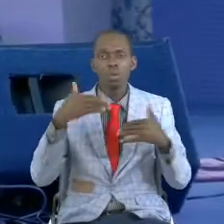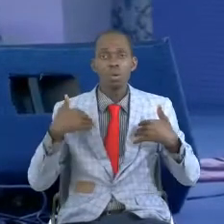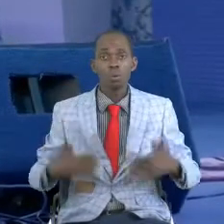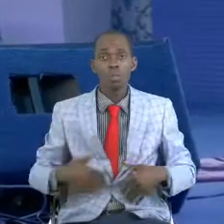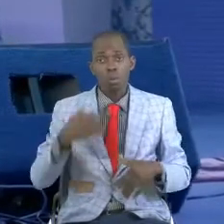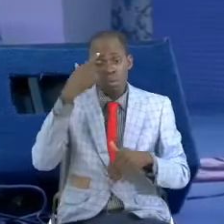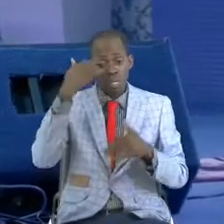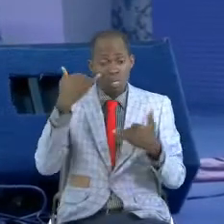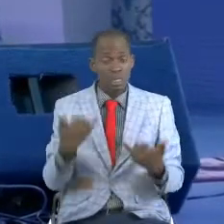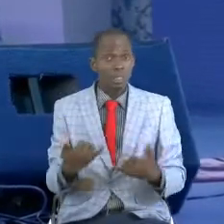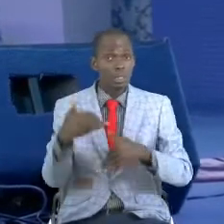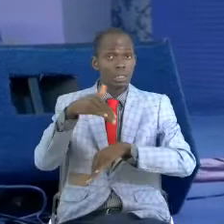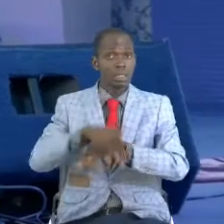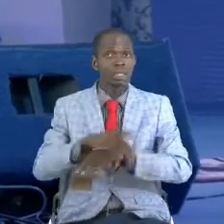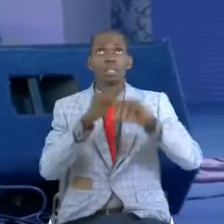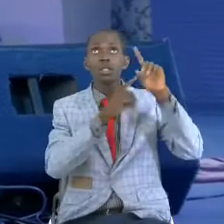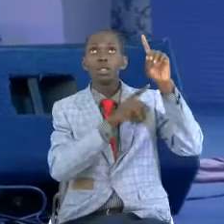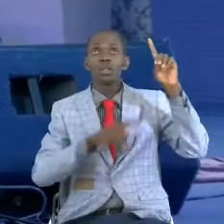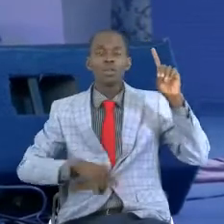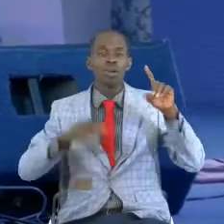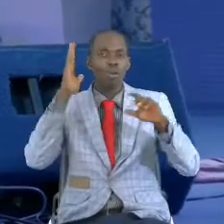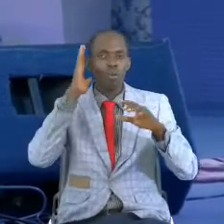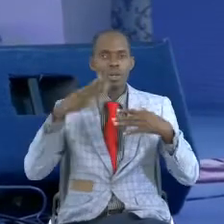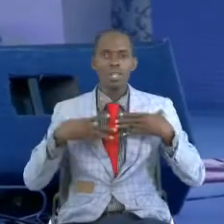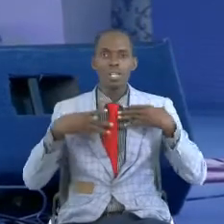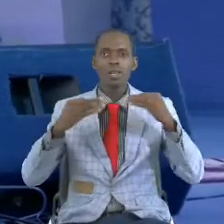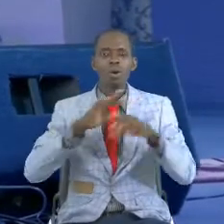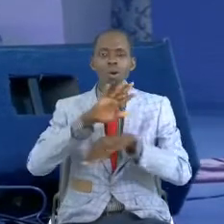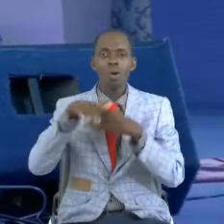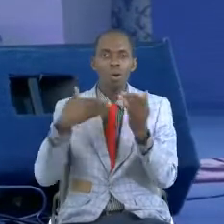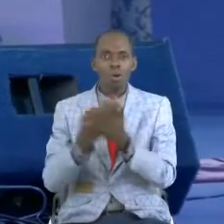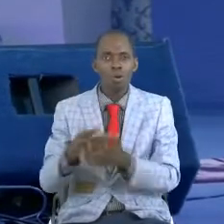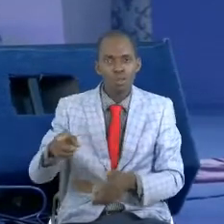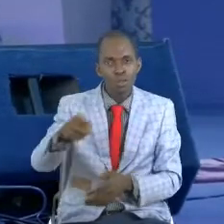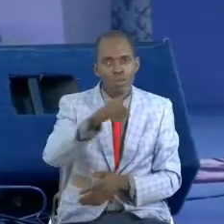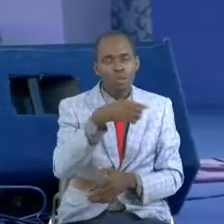the Lord will heal those who are oppressed of the